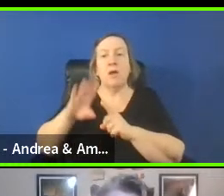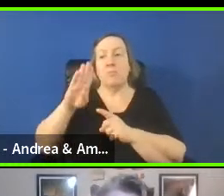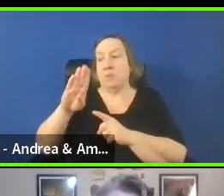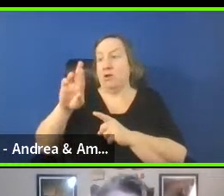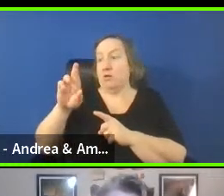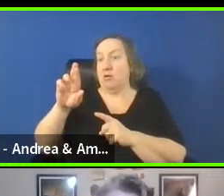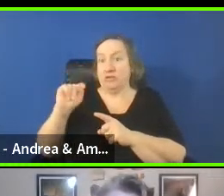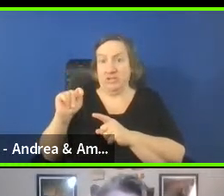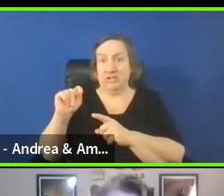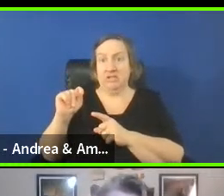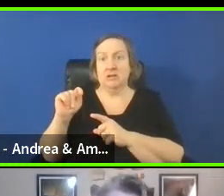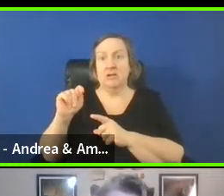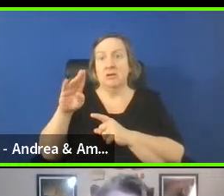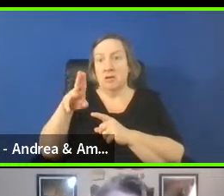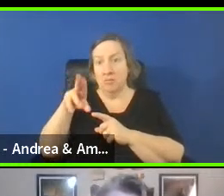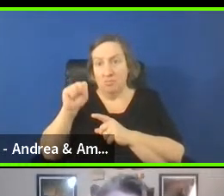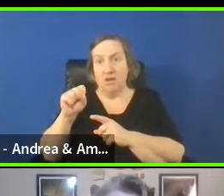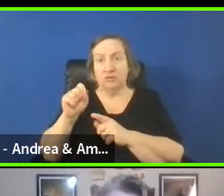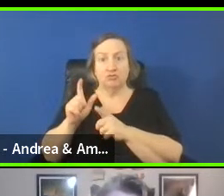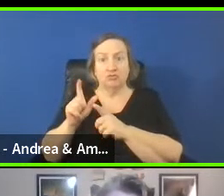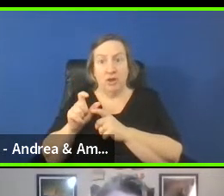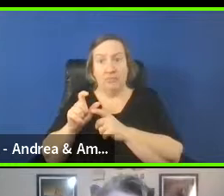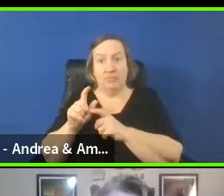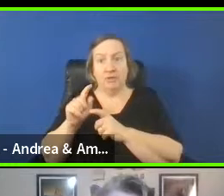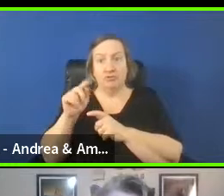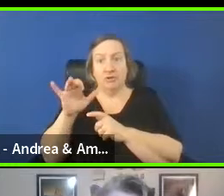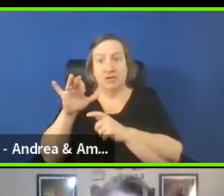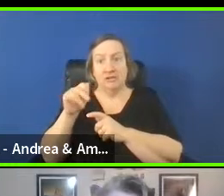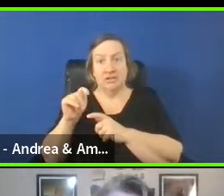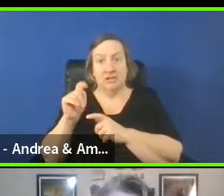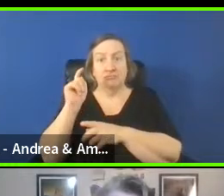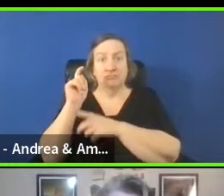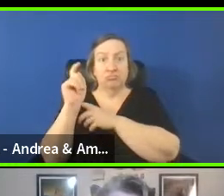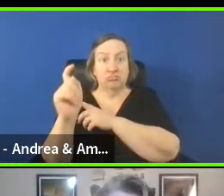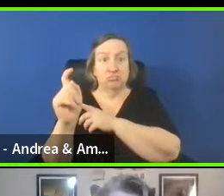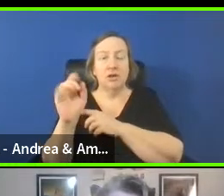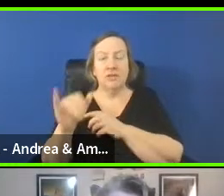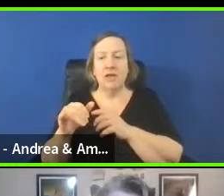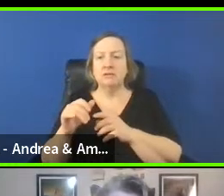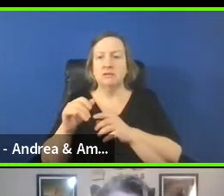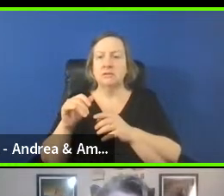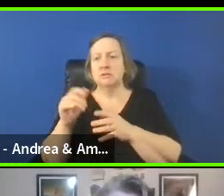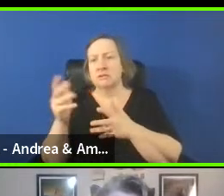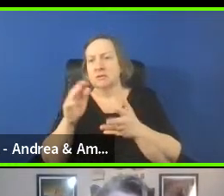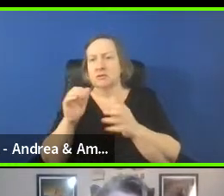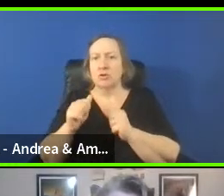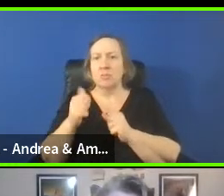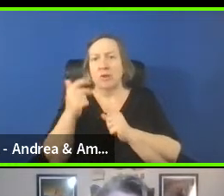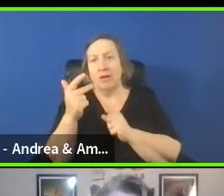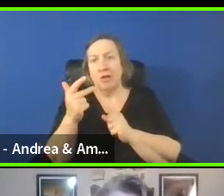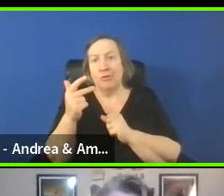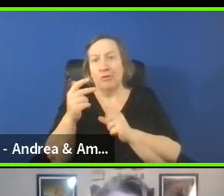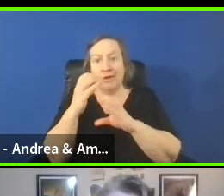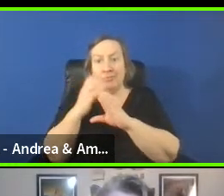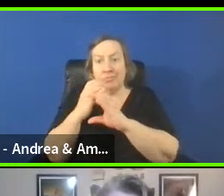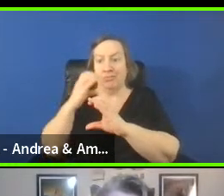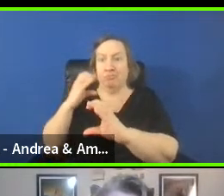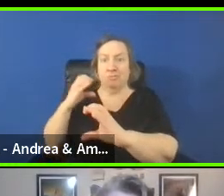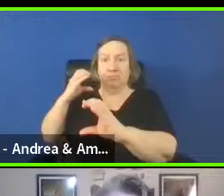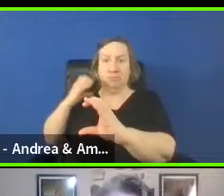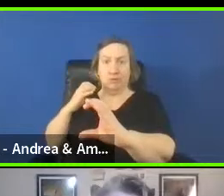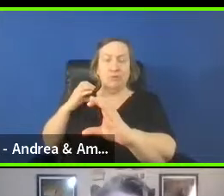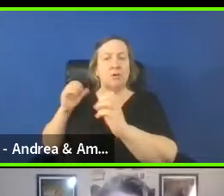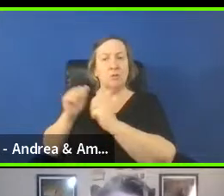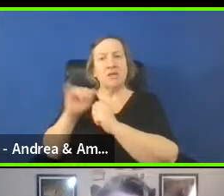using, that's an argument. You can have a 3-car bus rapid transit system that would